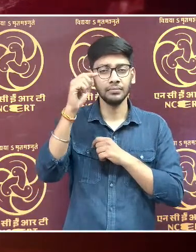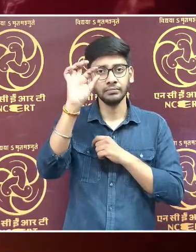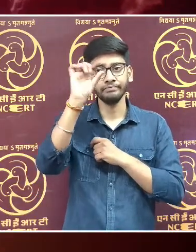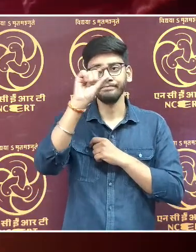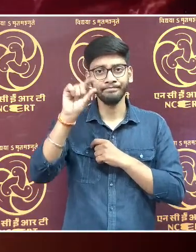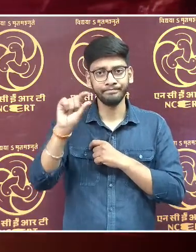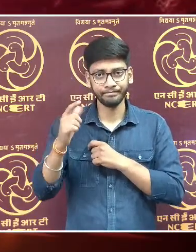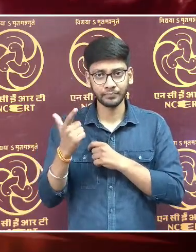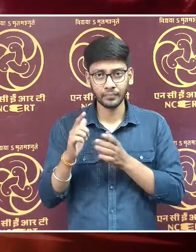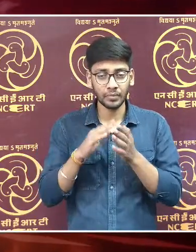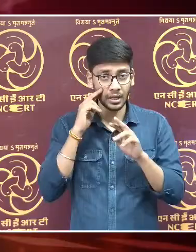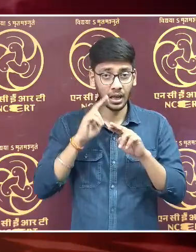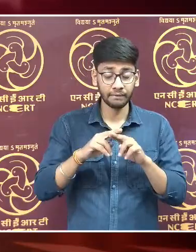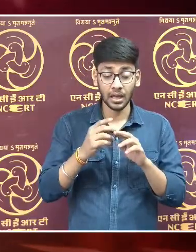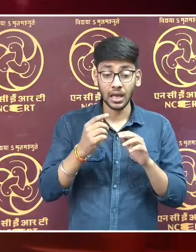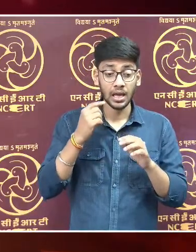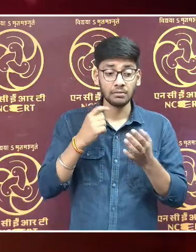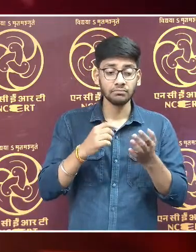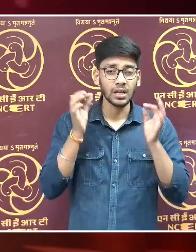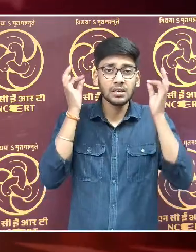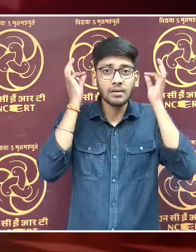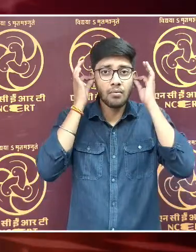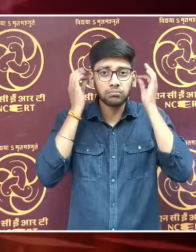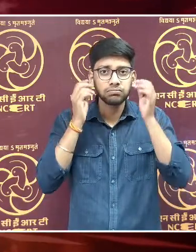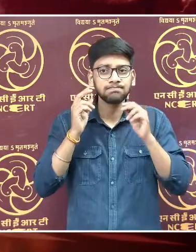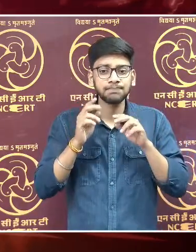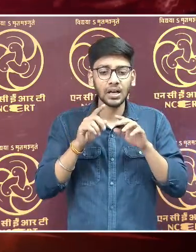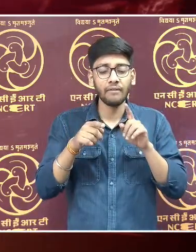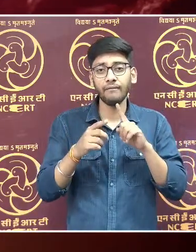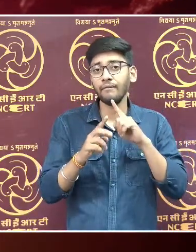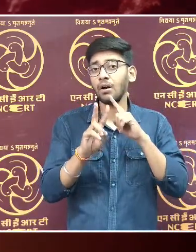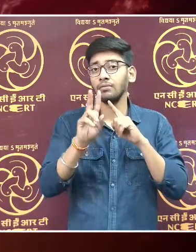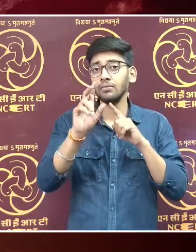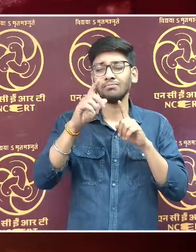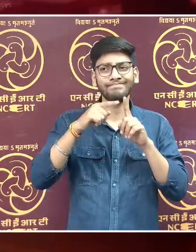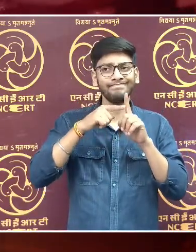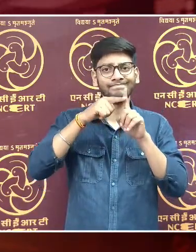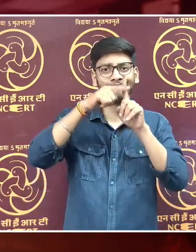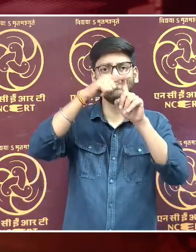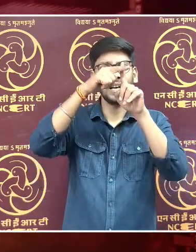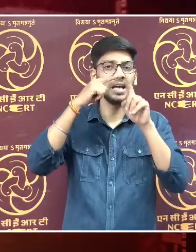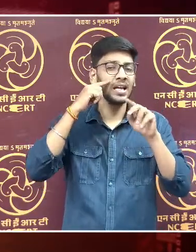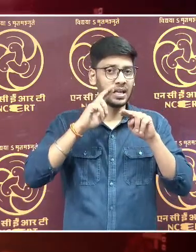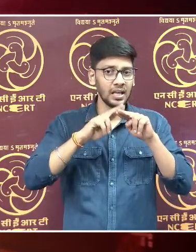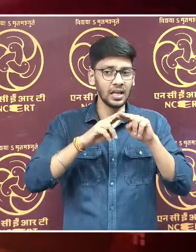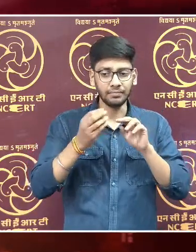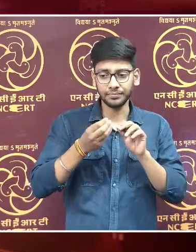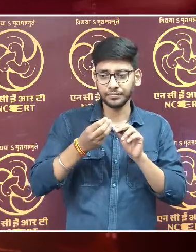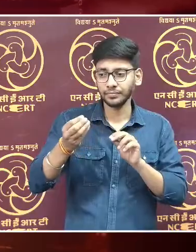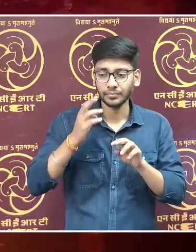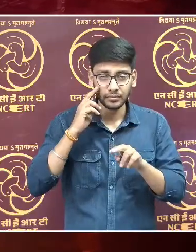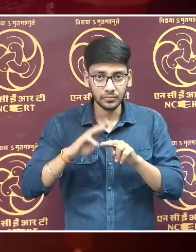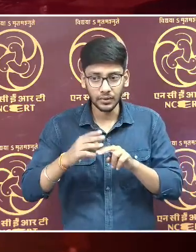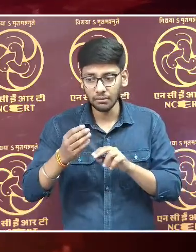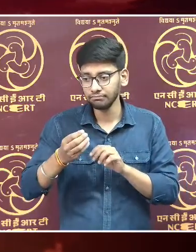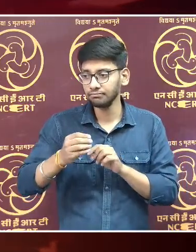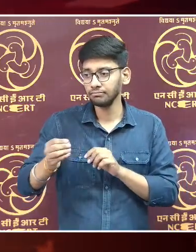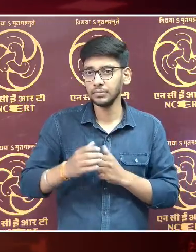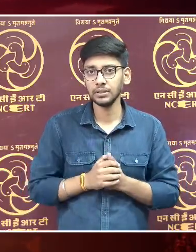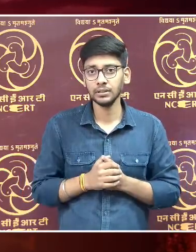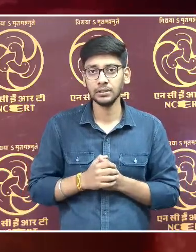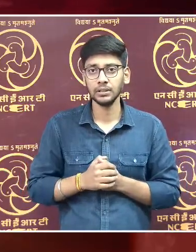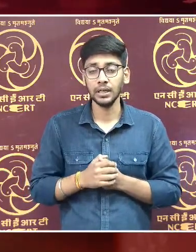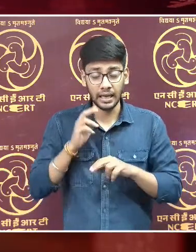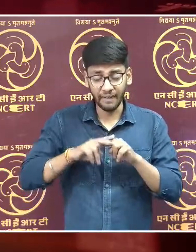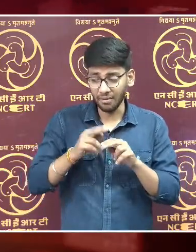in the higher intensity, higher loudness. Absolutely. Even neighbors who are like 5 feet away from them also can hear the music what the child is hearing